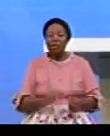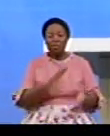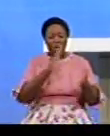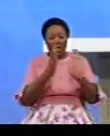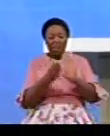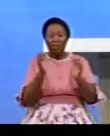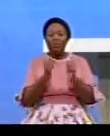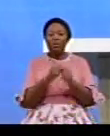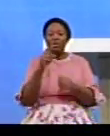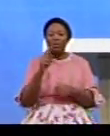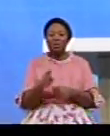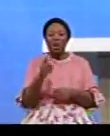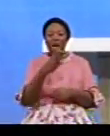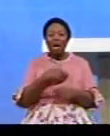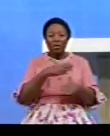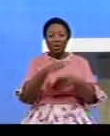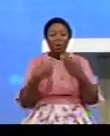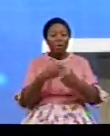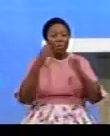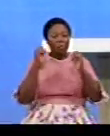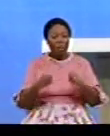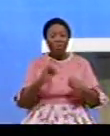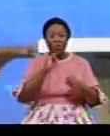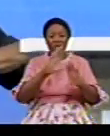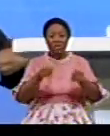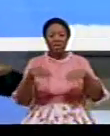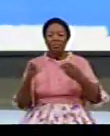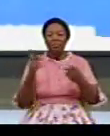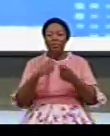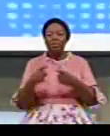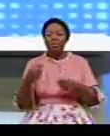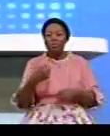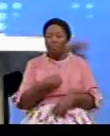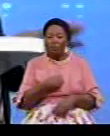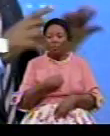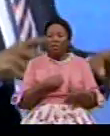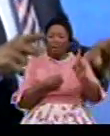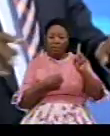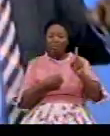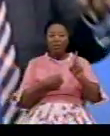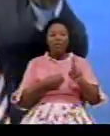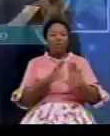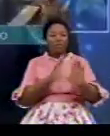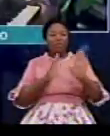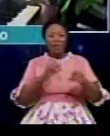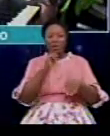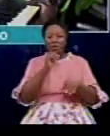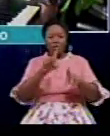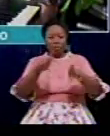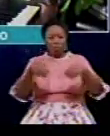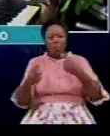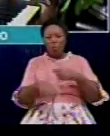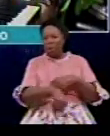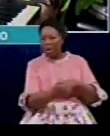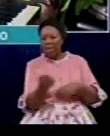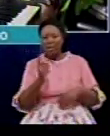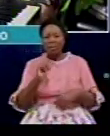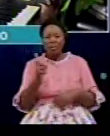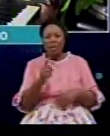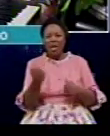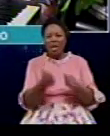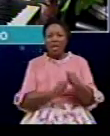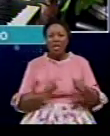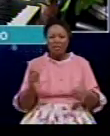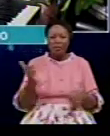you, hopeless, power dead, given unto no life, but the Redeemer, he is the one,